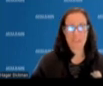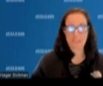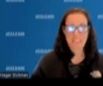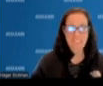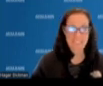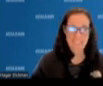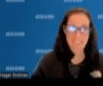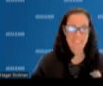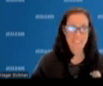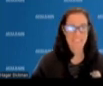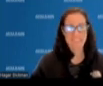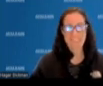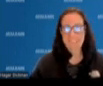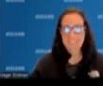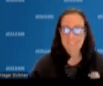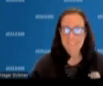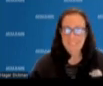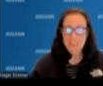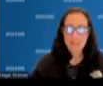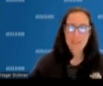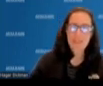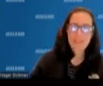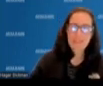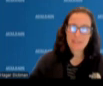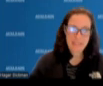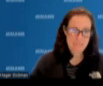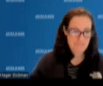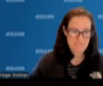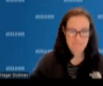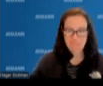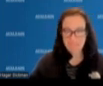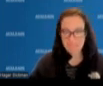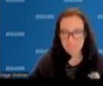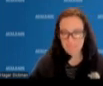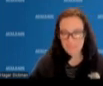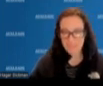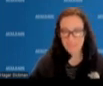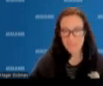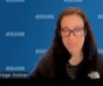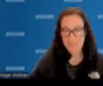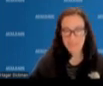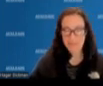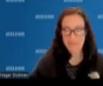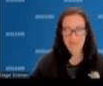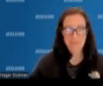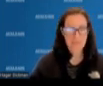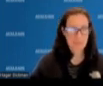Okay, we'll go to the next slide. Hopefully that was enough time.